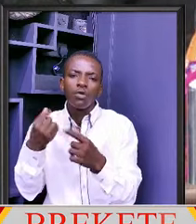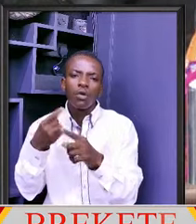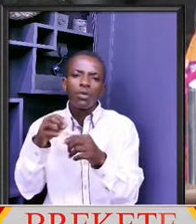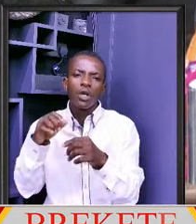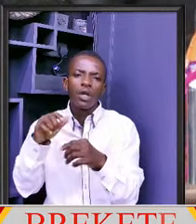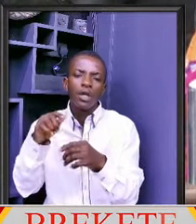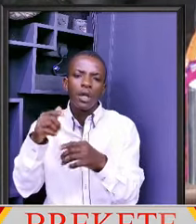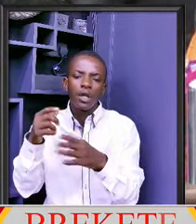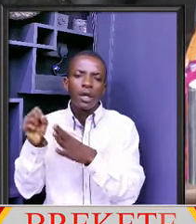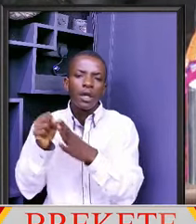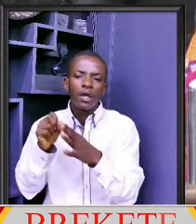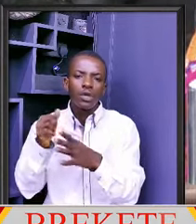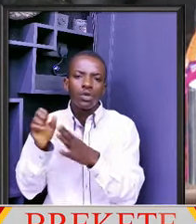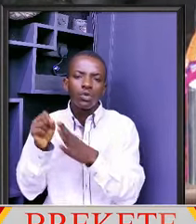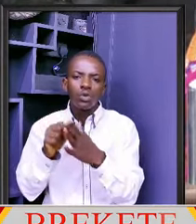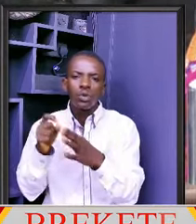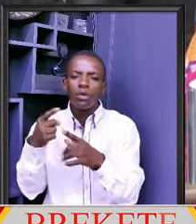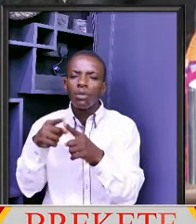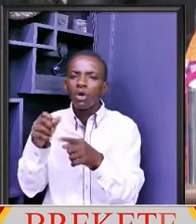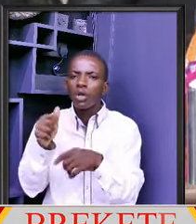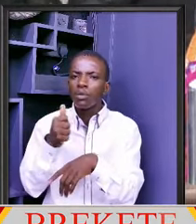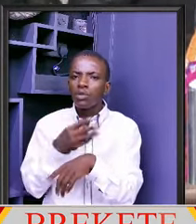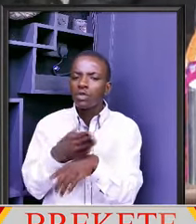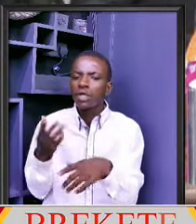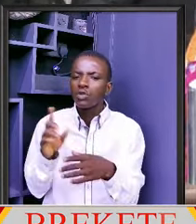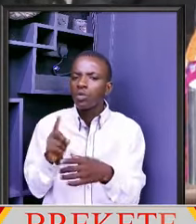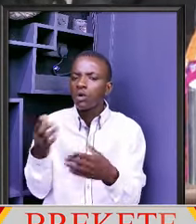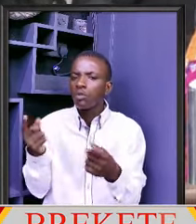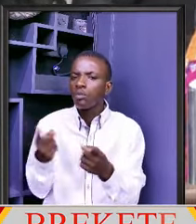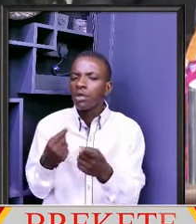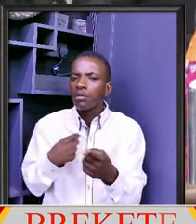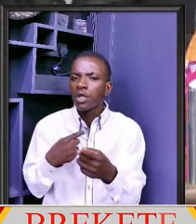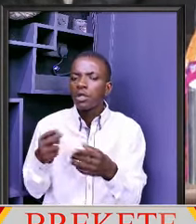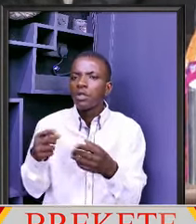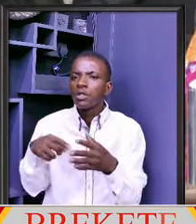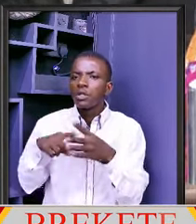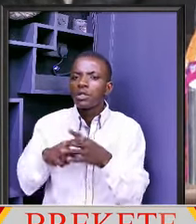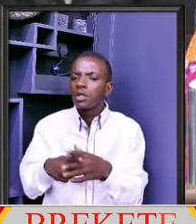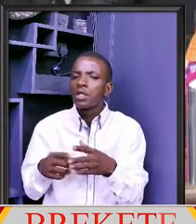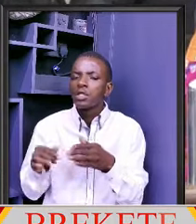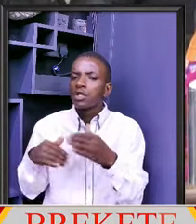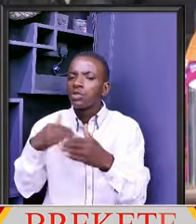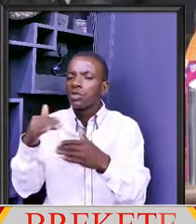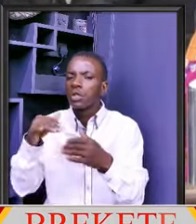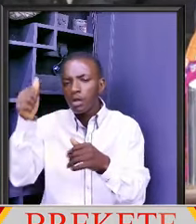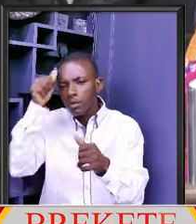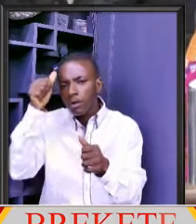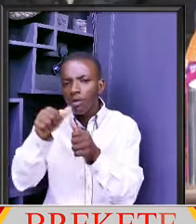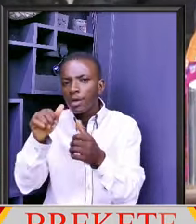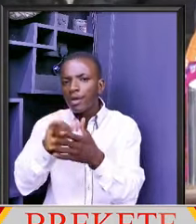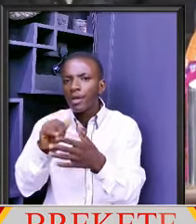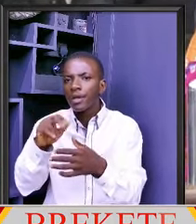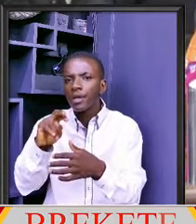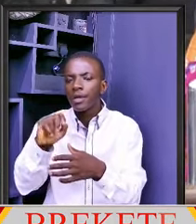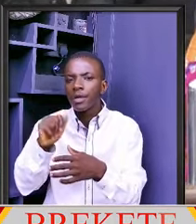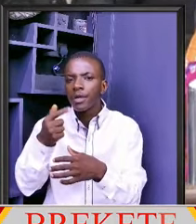you know. But Abuja here is where you met me and we started this journey. It's not that I remember that I'm from